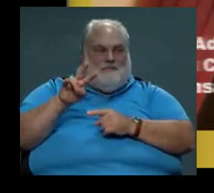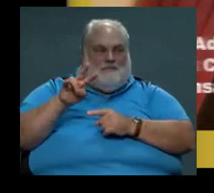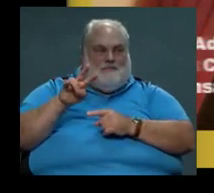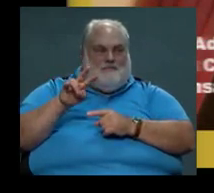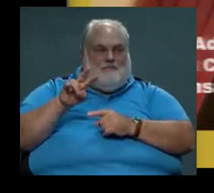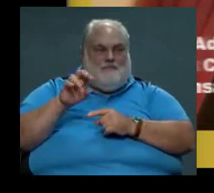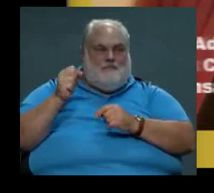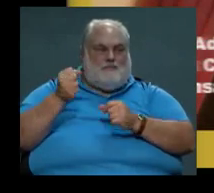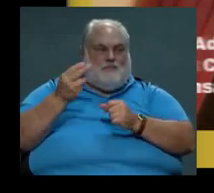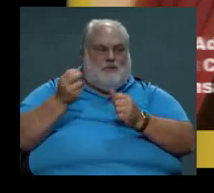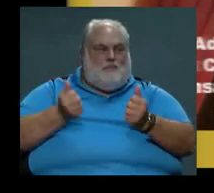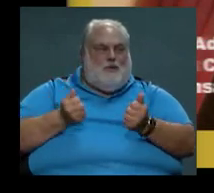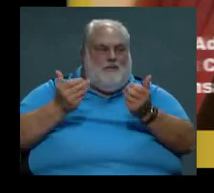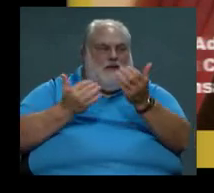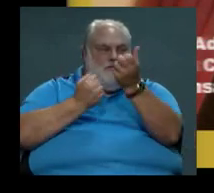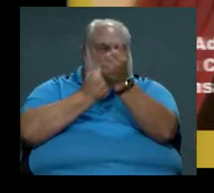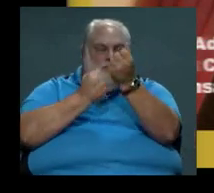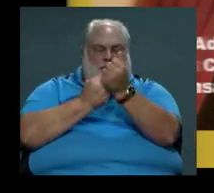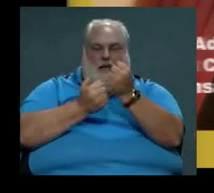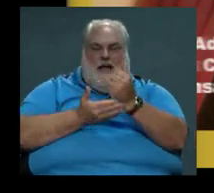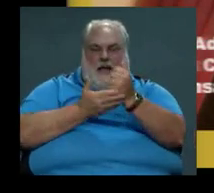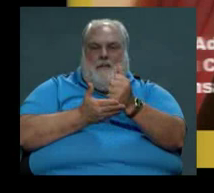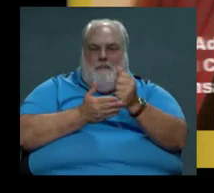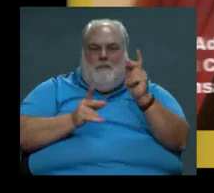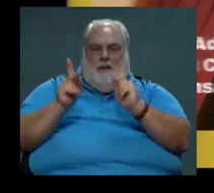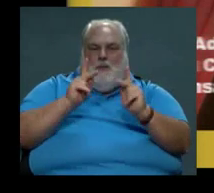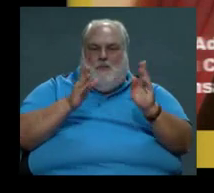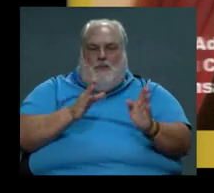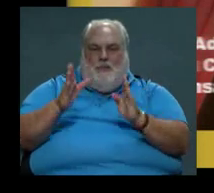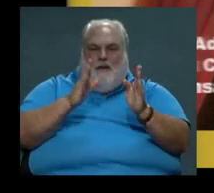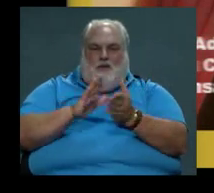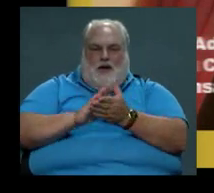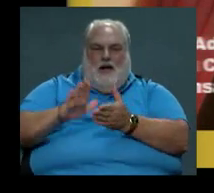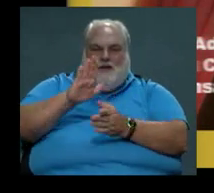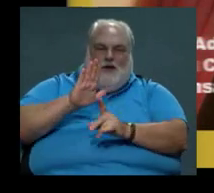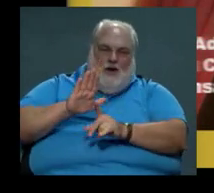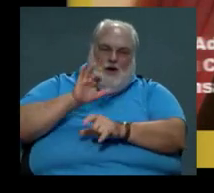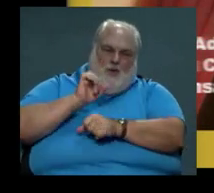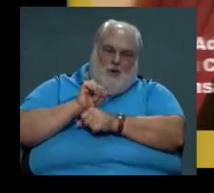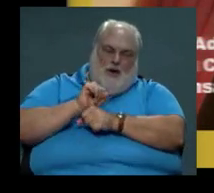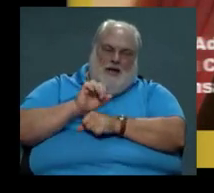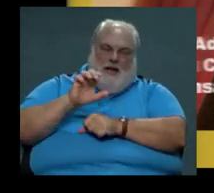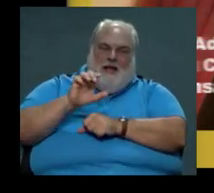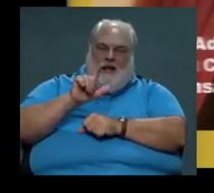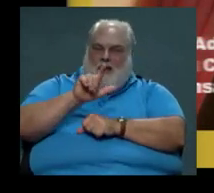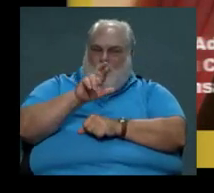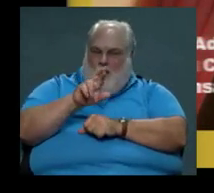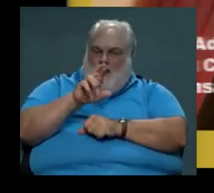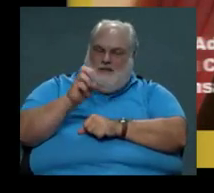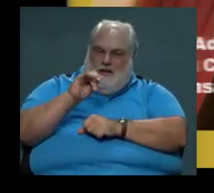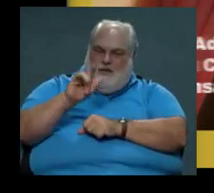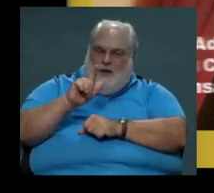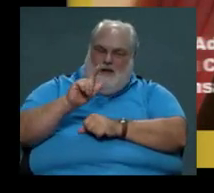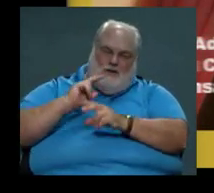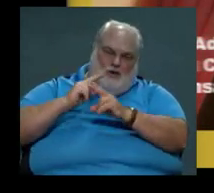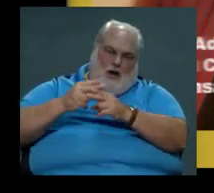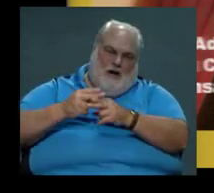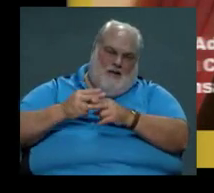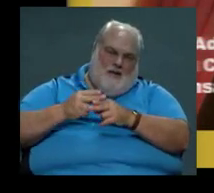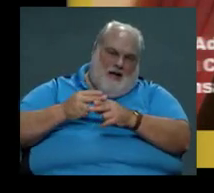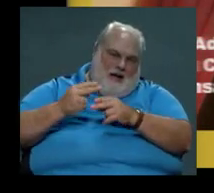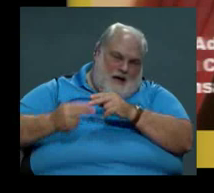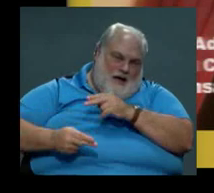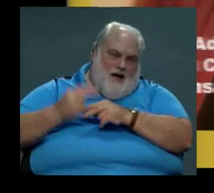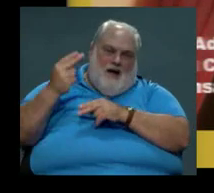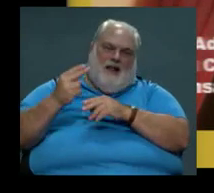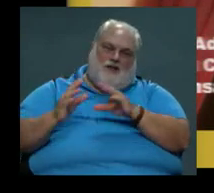McAdoo provides support to help students prepare for college. And because of her efforts, Little Rock Central High School has been named a highly certified